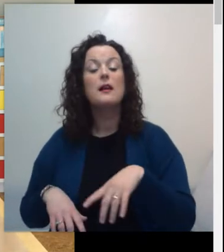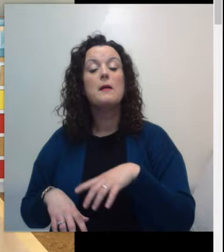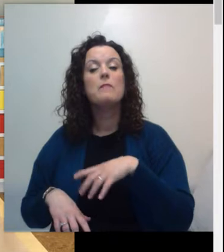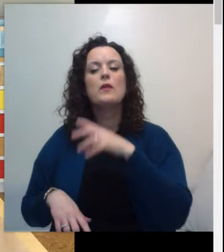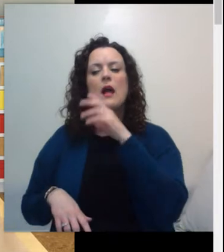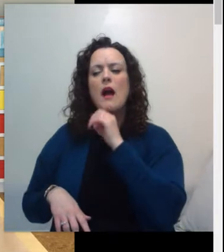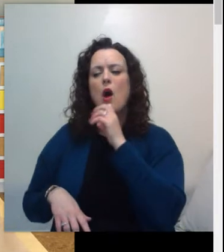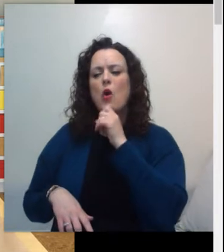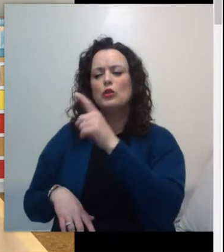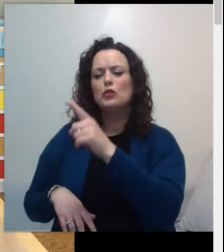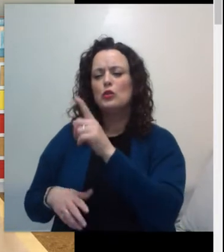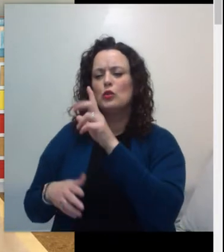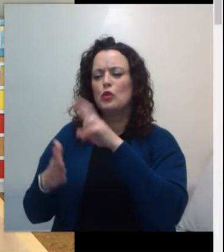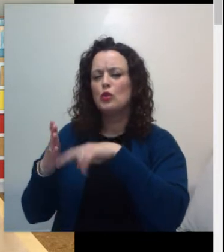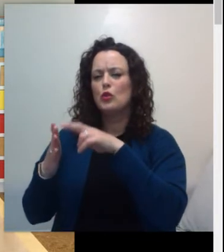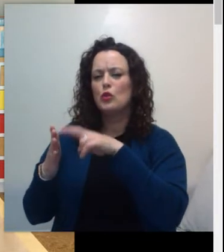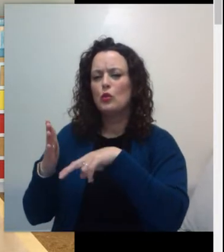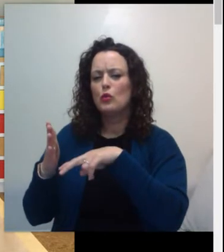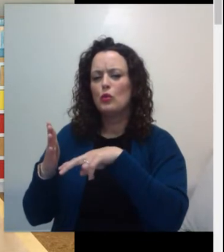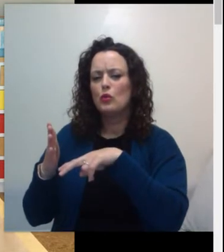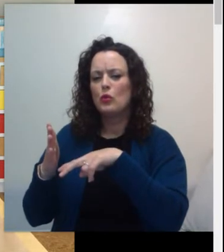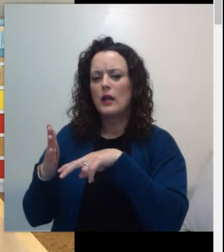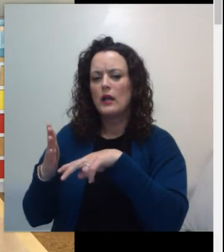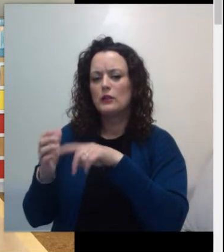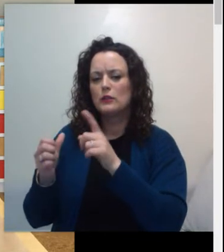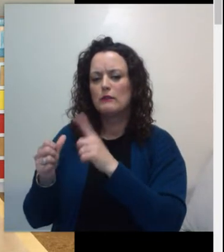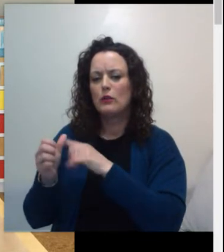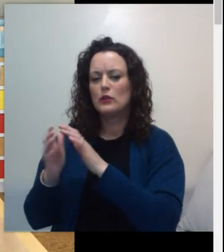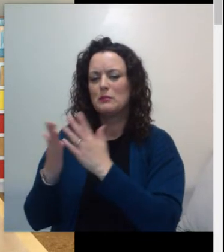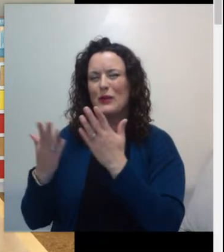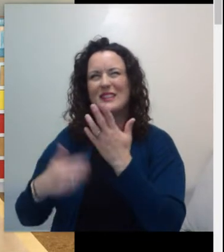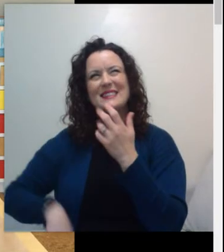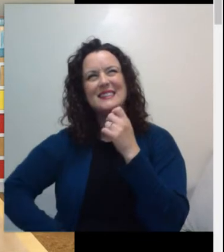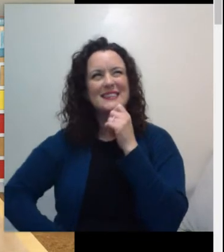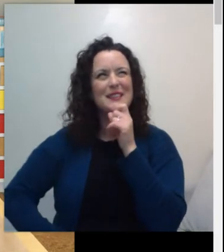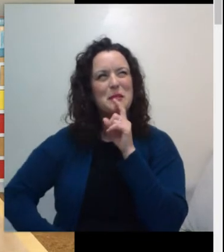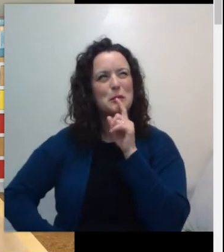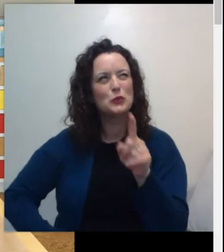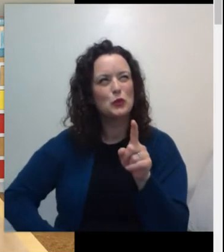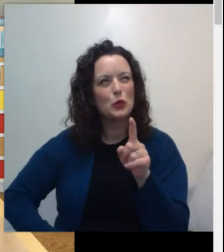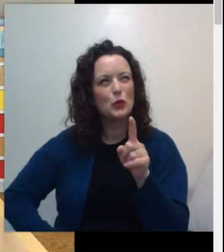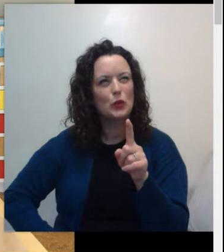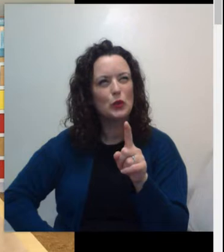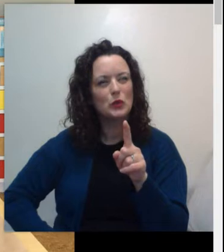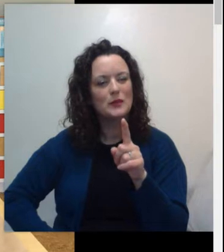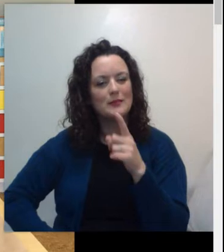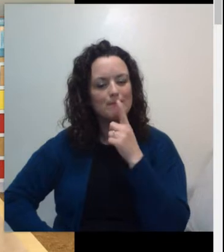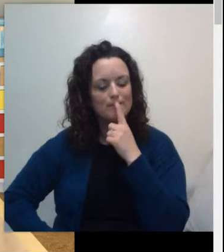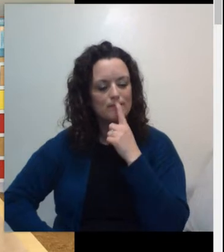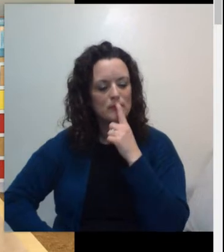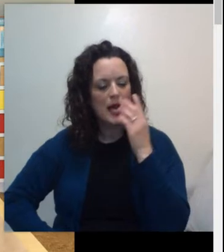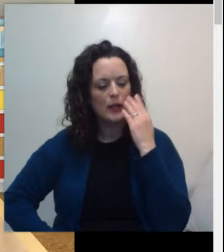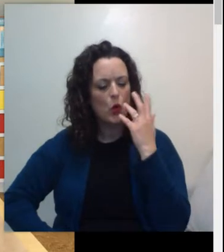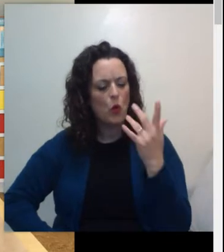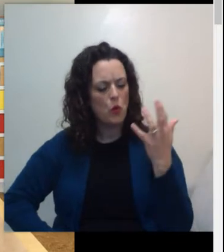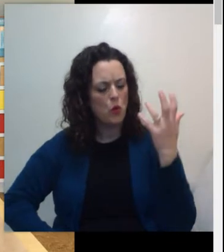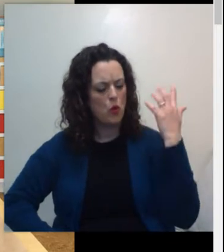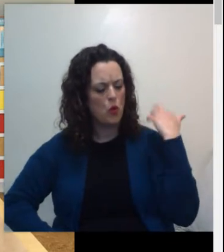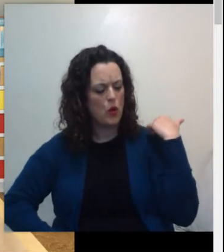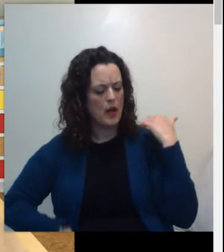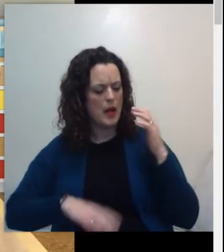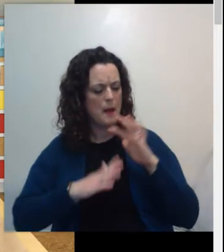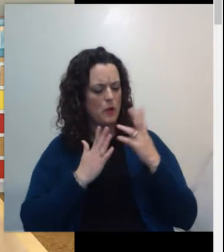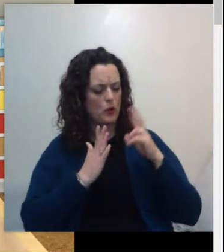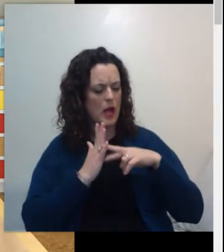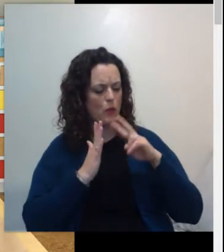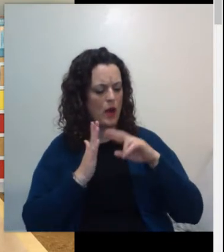book? Not exactly sure. I know that an early book that I read all by myself